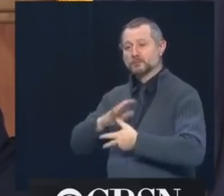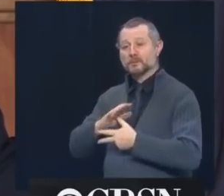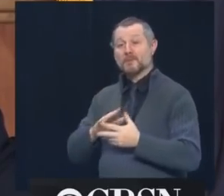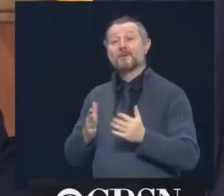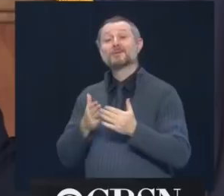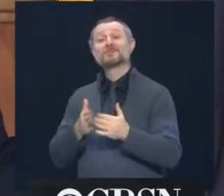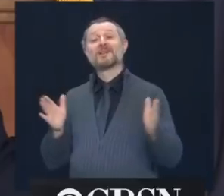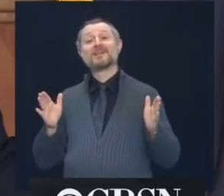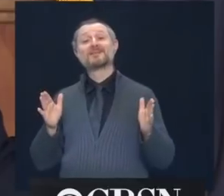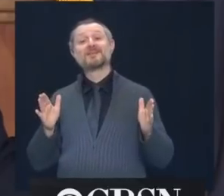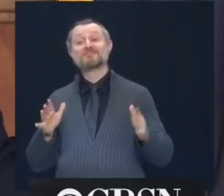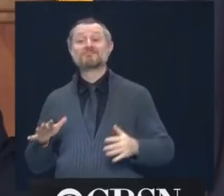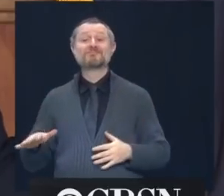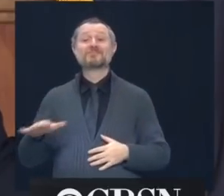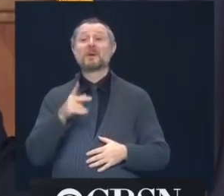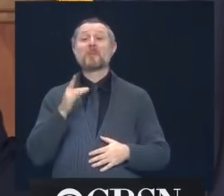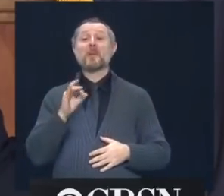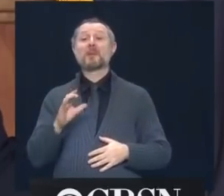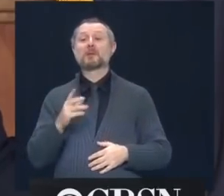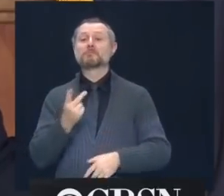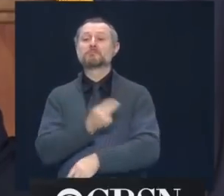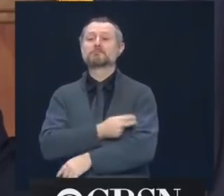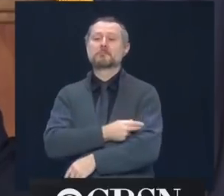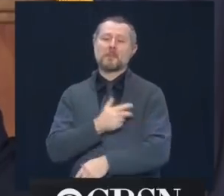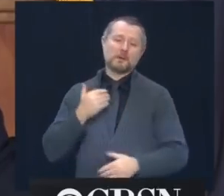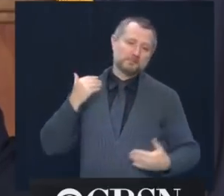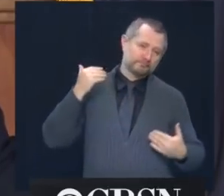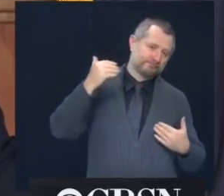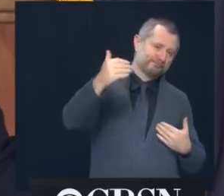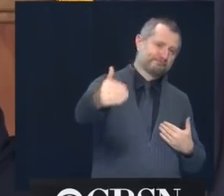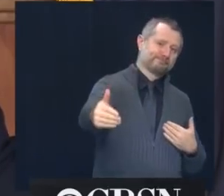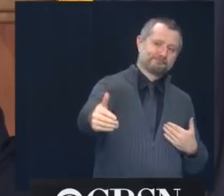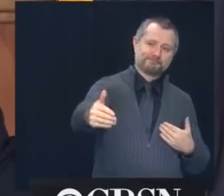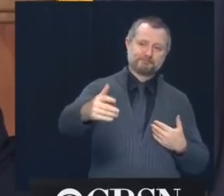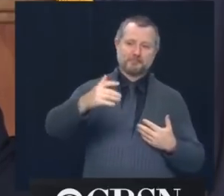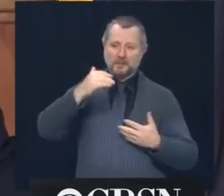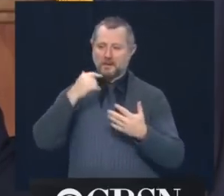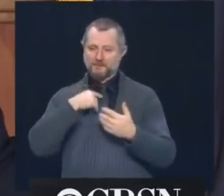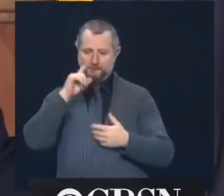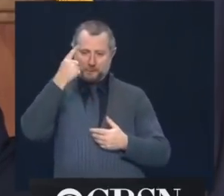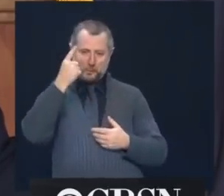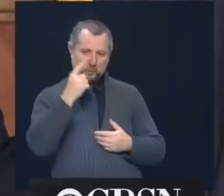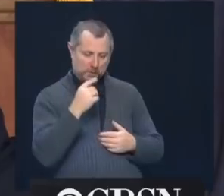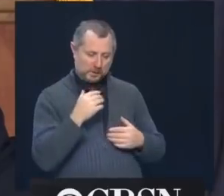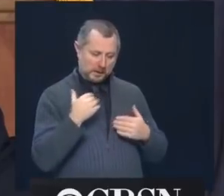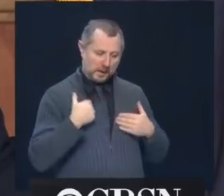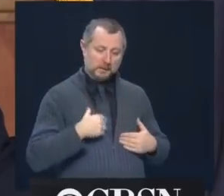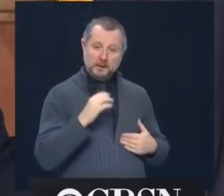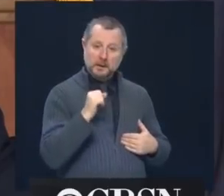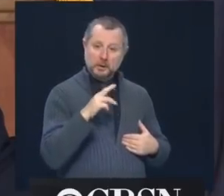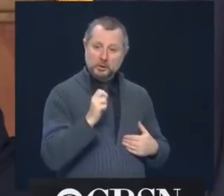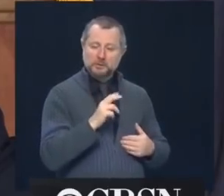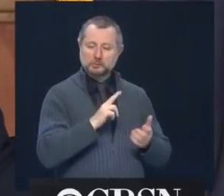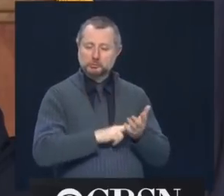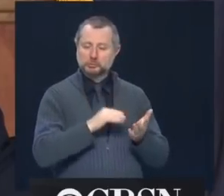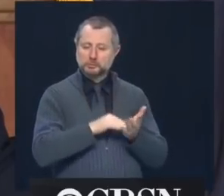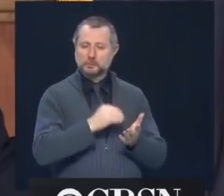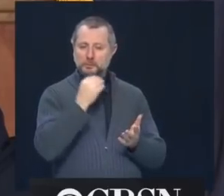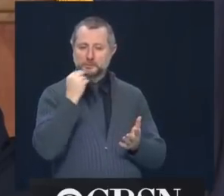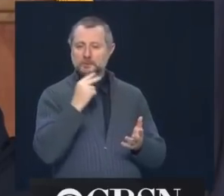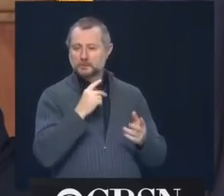basically after the healthcare workers. We're looking probably at the beginning